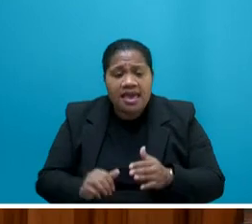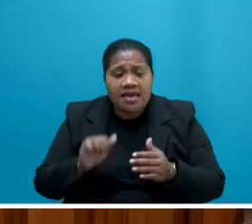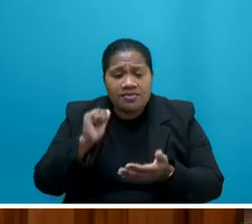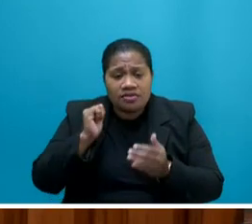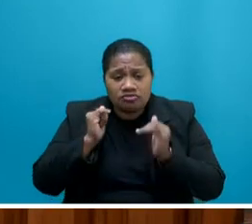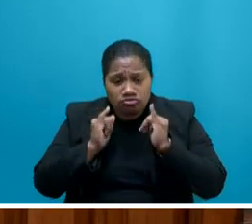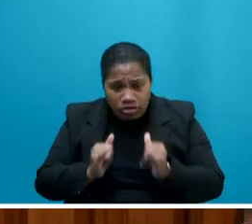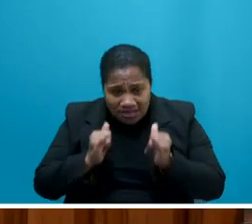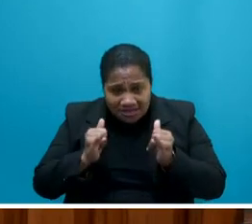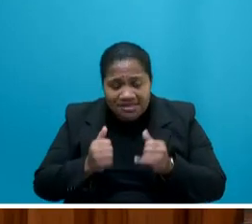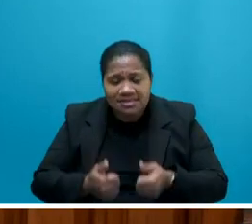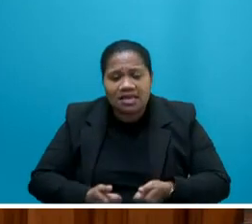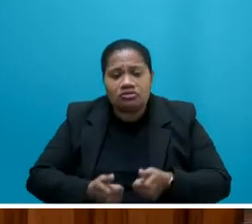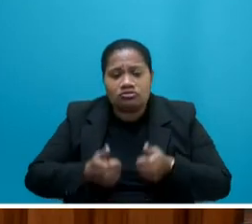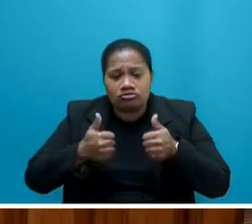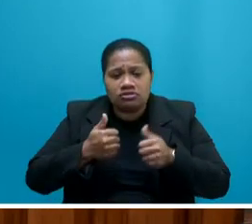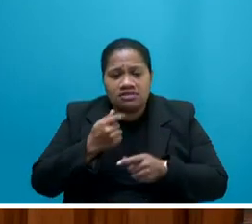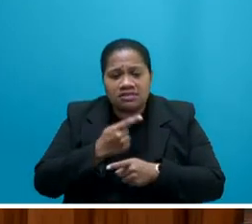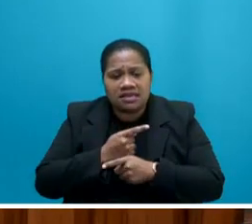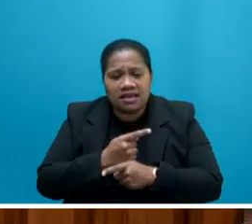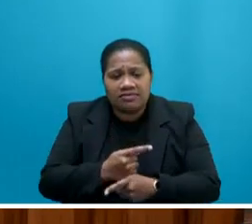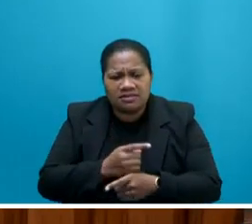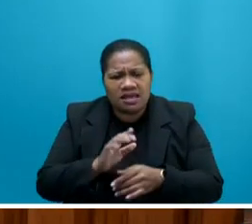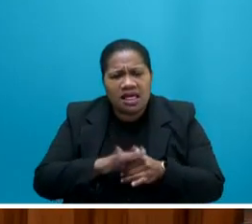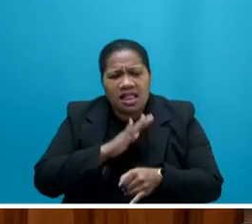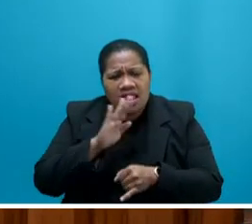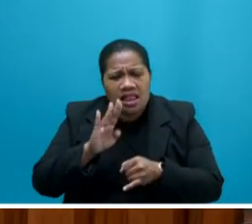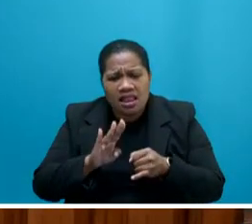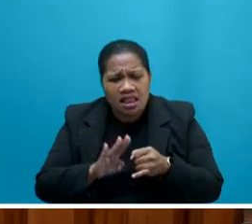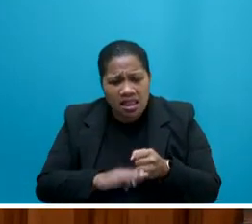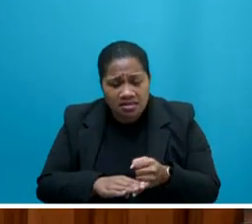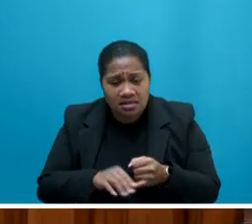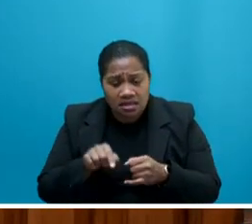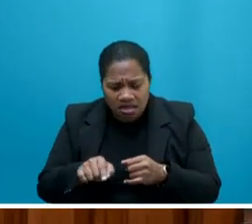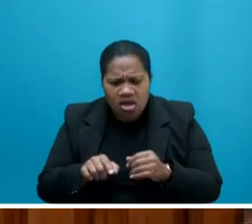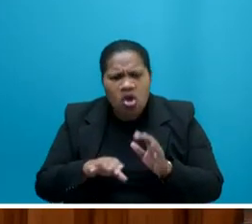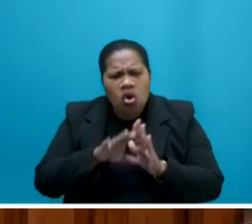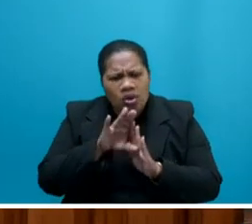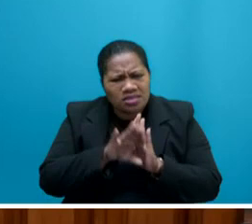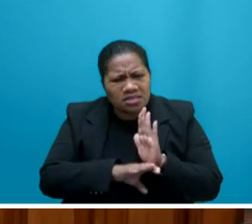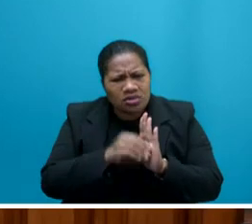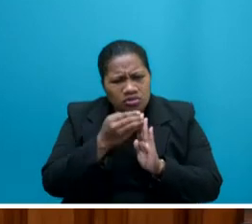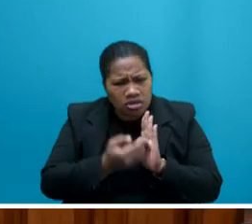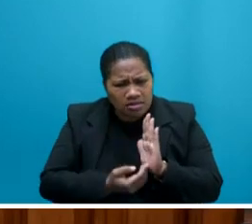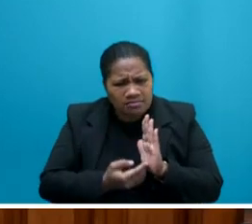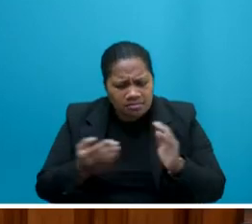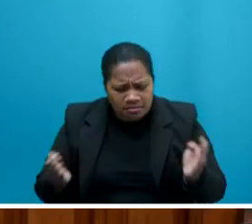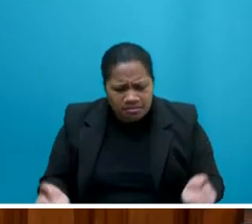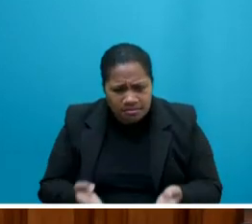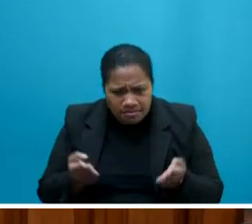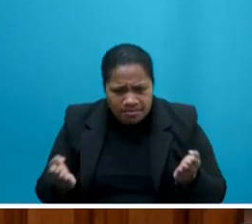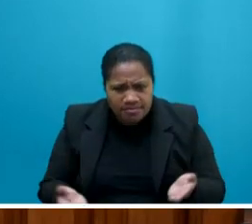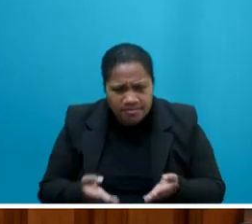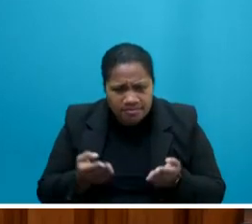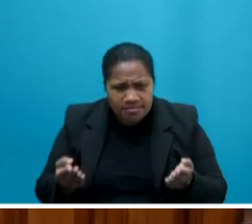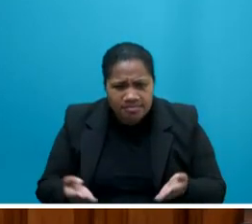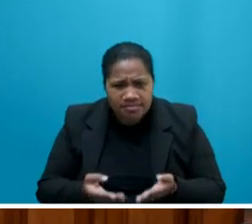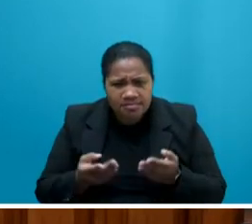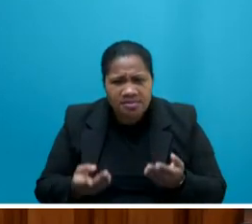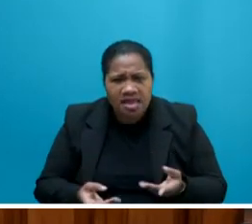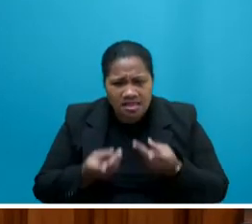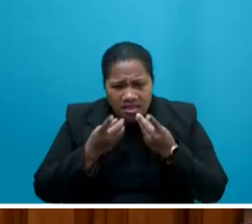governance. Lastly, that this Constitution encourages secularism, violation